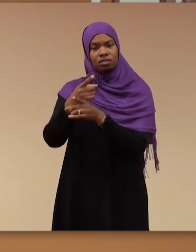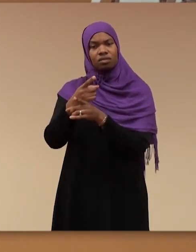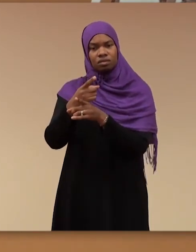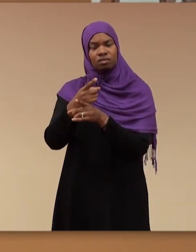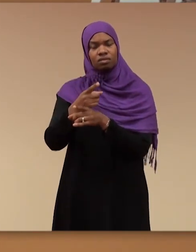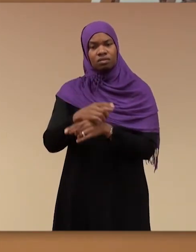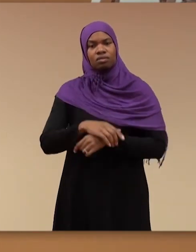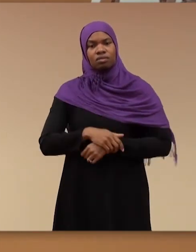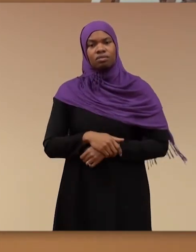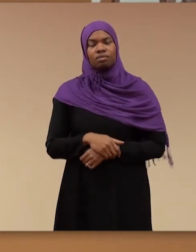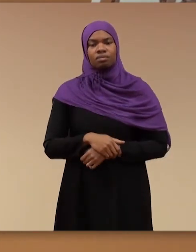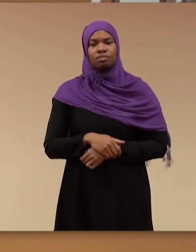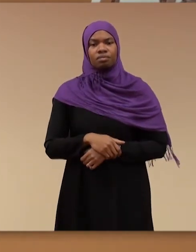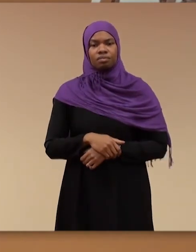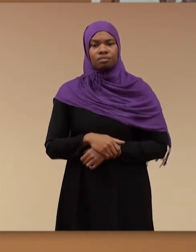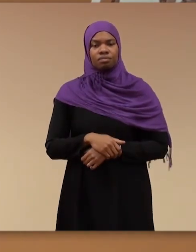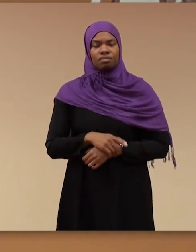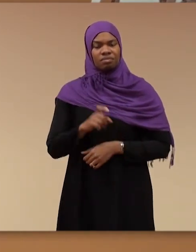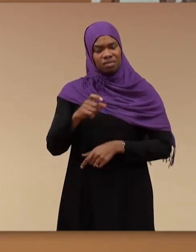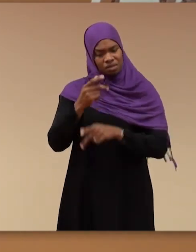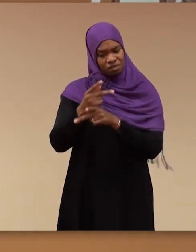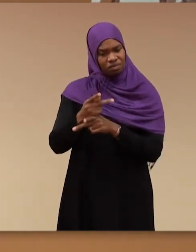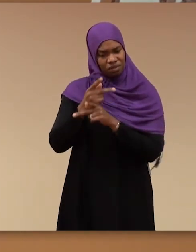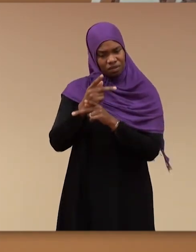other kindly and nicely.